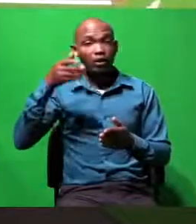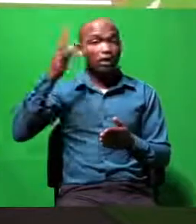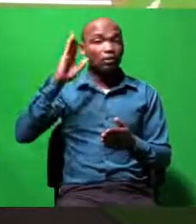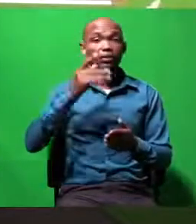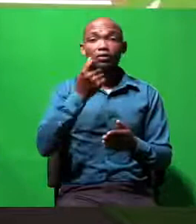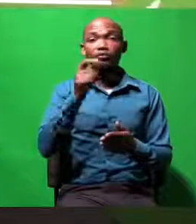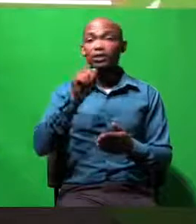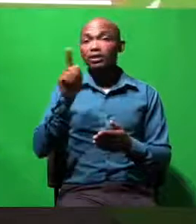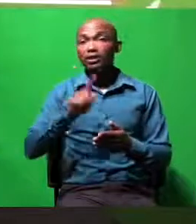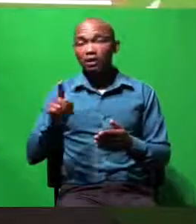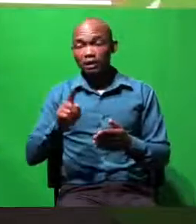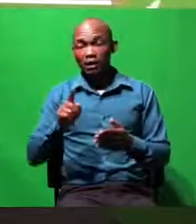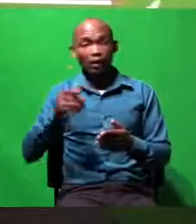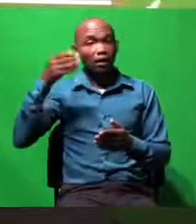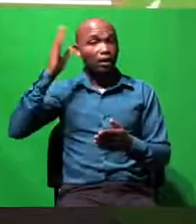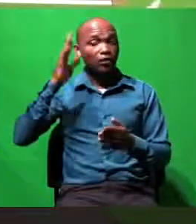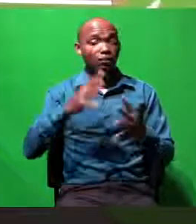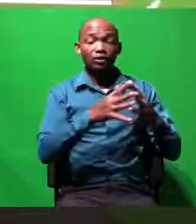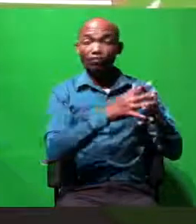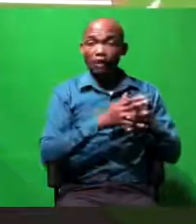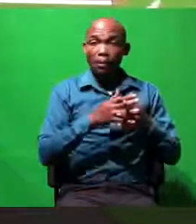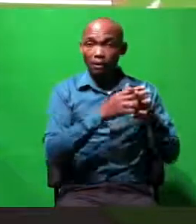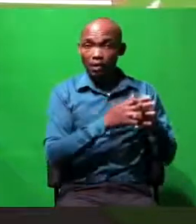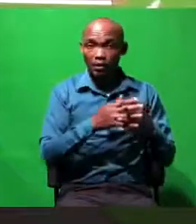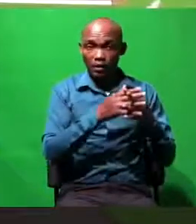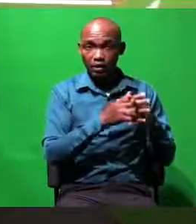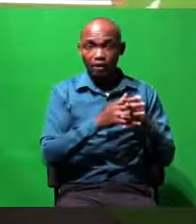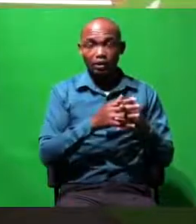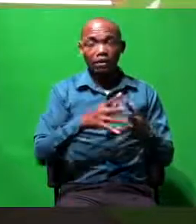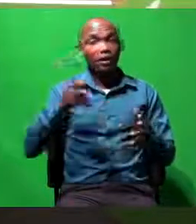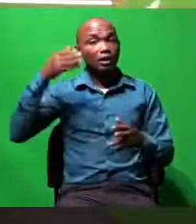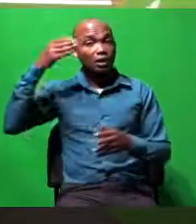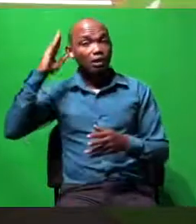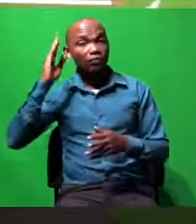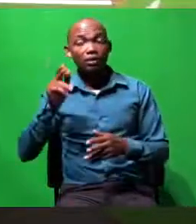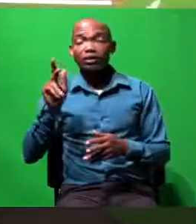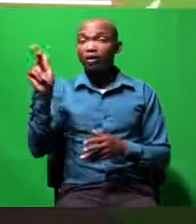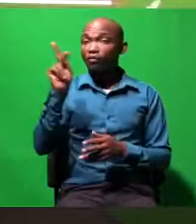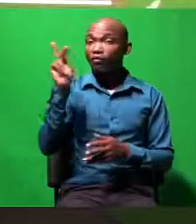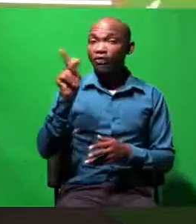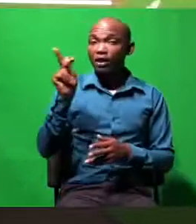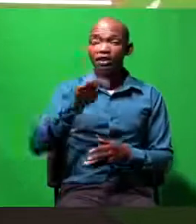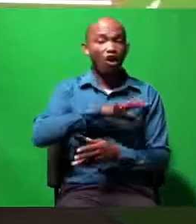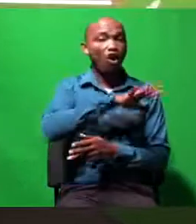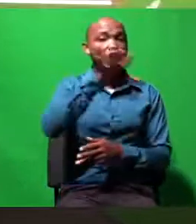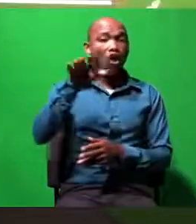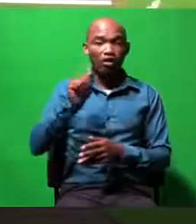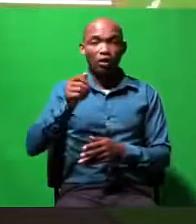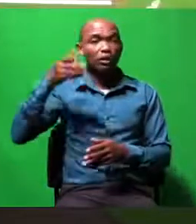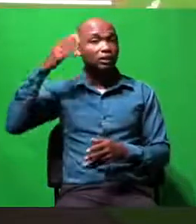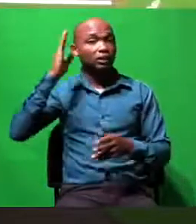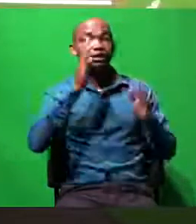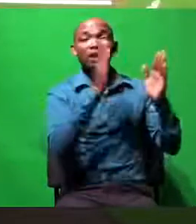a government of United States of America. There's a government of Kenya, or wherever. All of them are the central